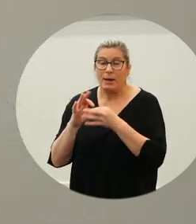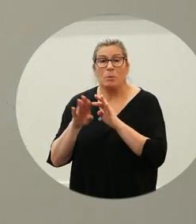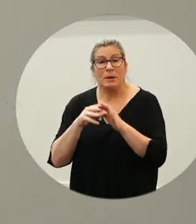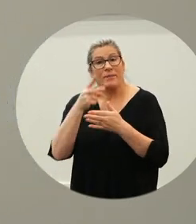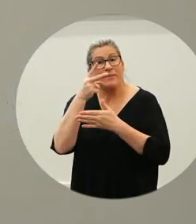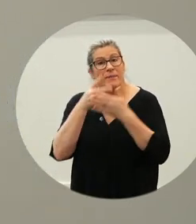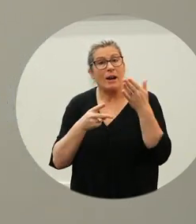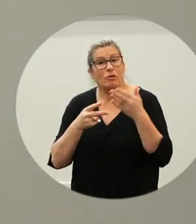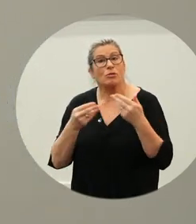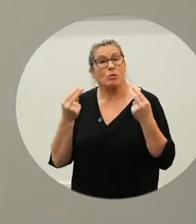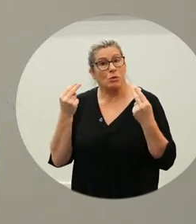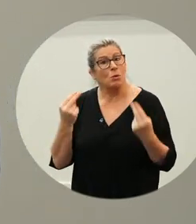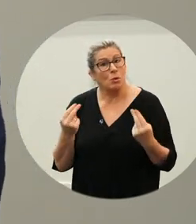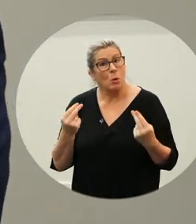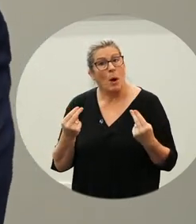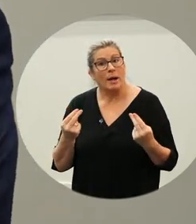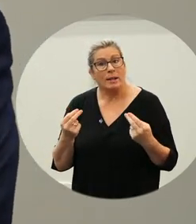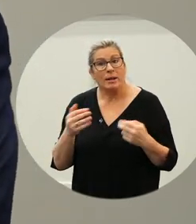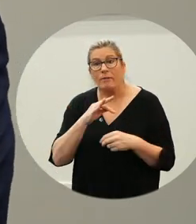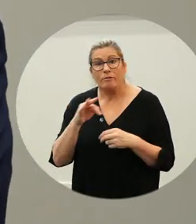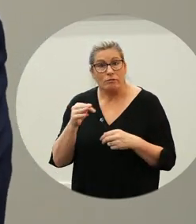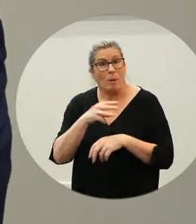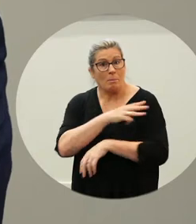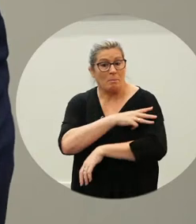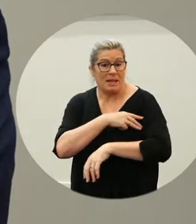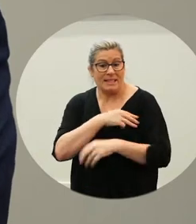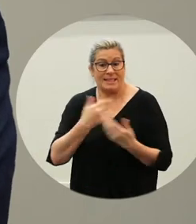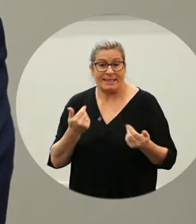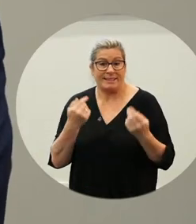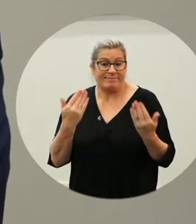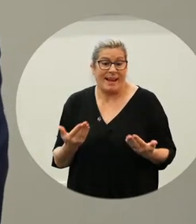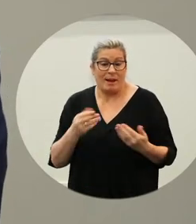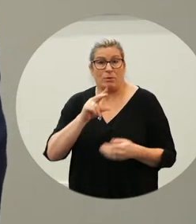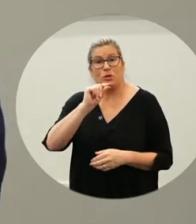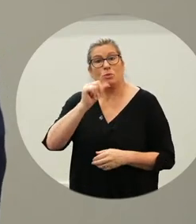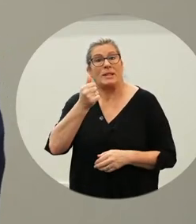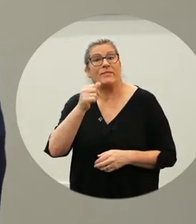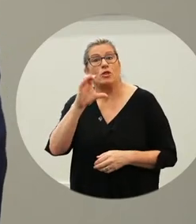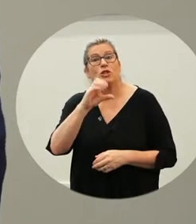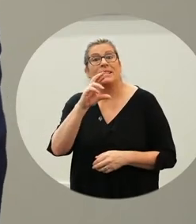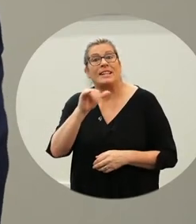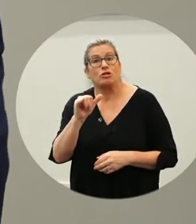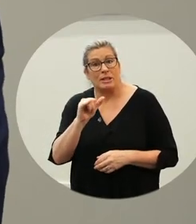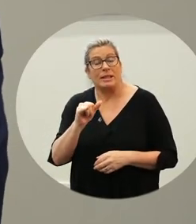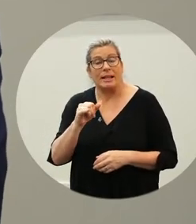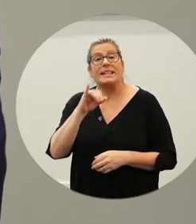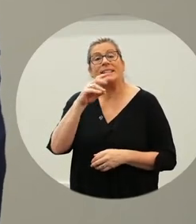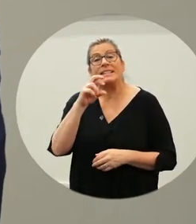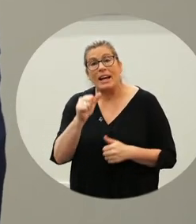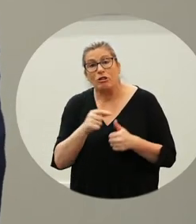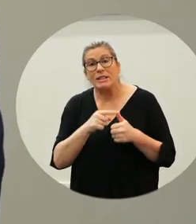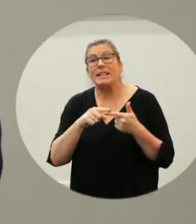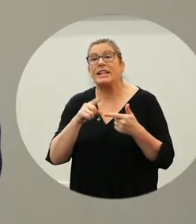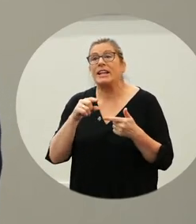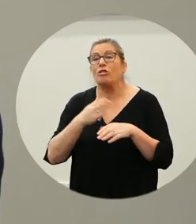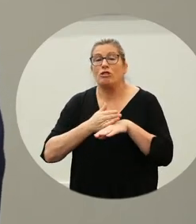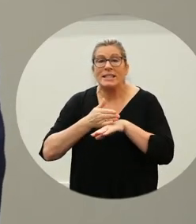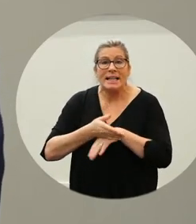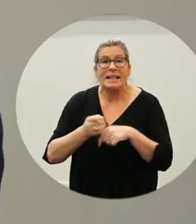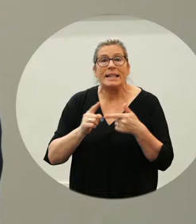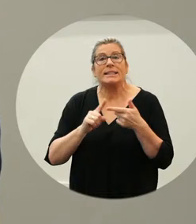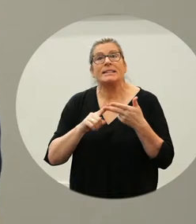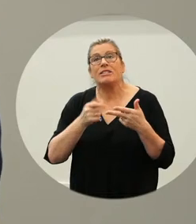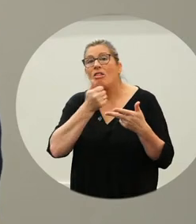are required of police officers in the 21st century. I mean, the same values of integrity and resilience and